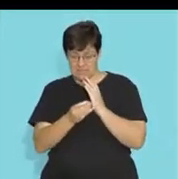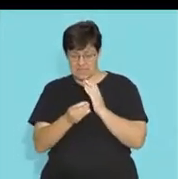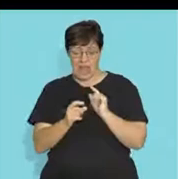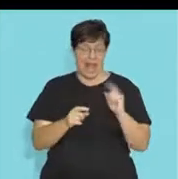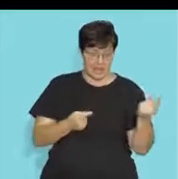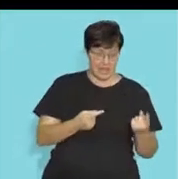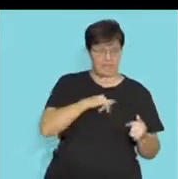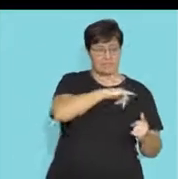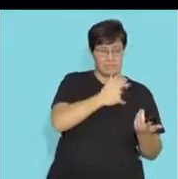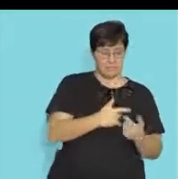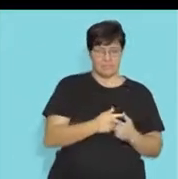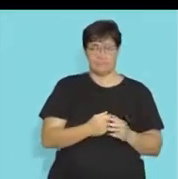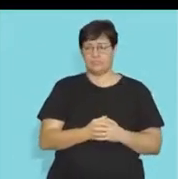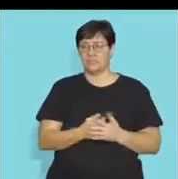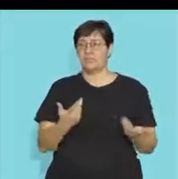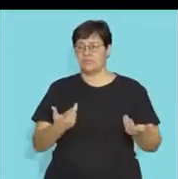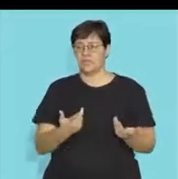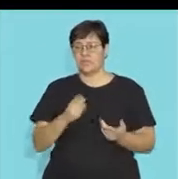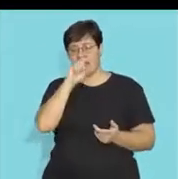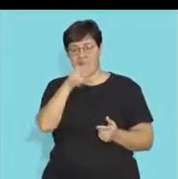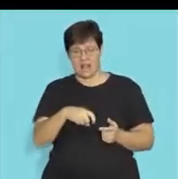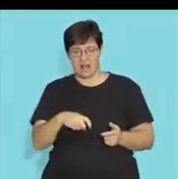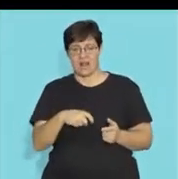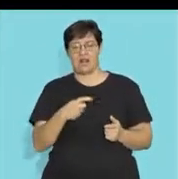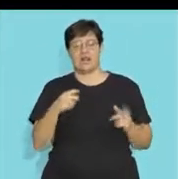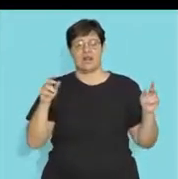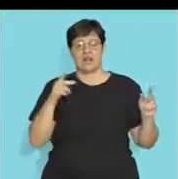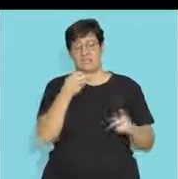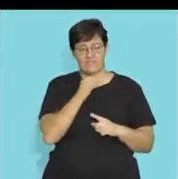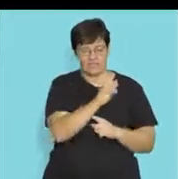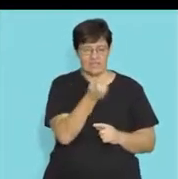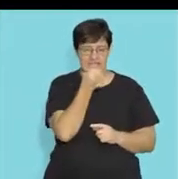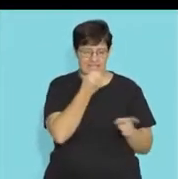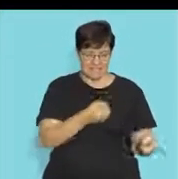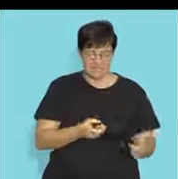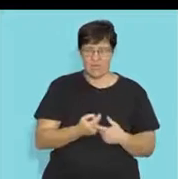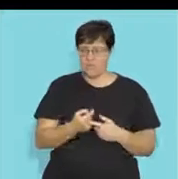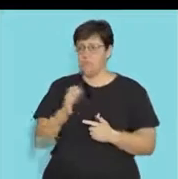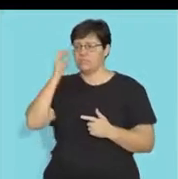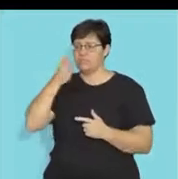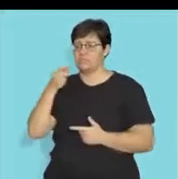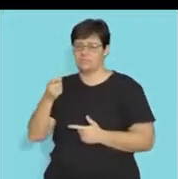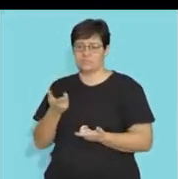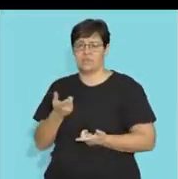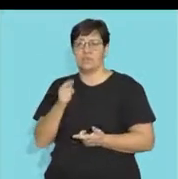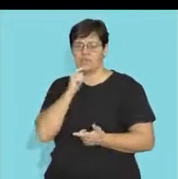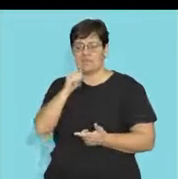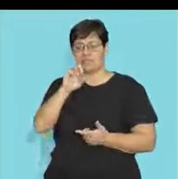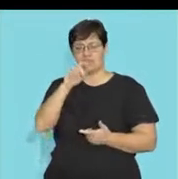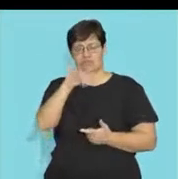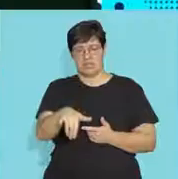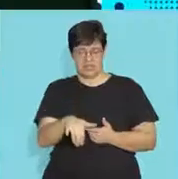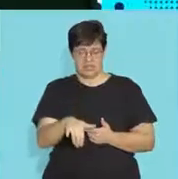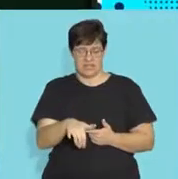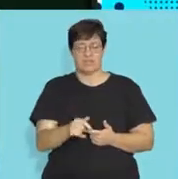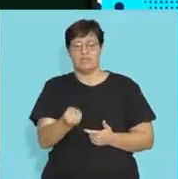the illustrations here, we've got an eagle feeding off fish, and we've got an apex predator here, a lion, which is seen as a